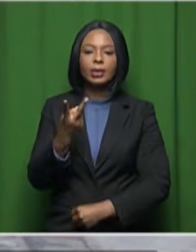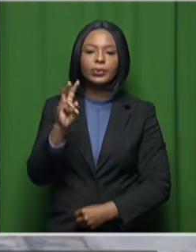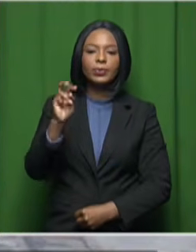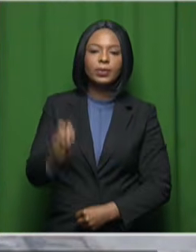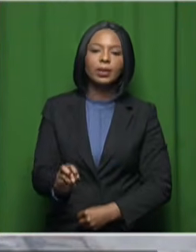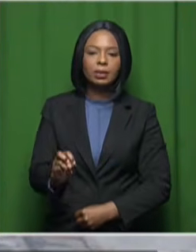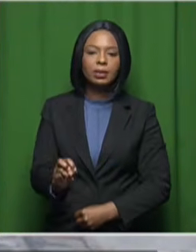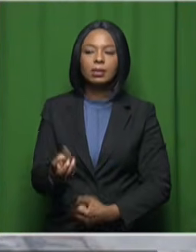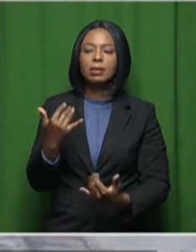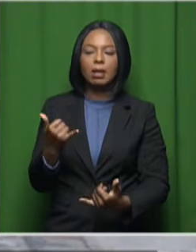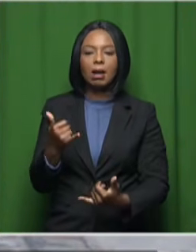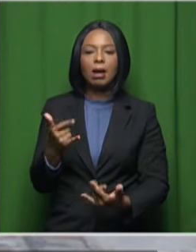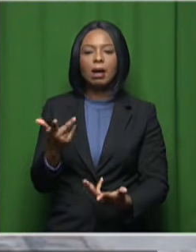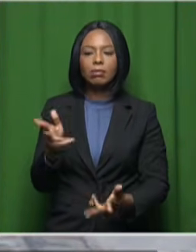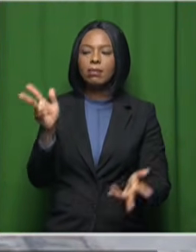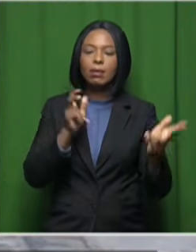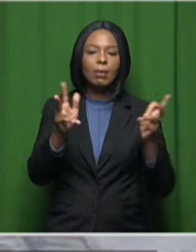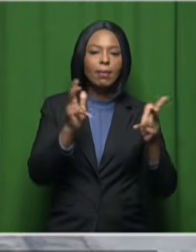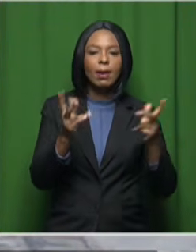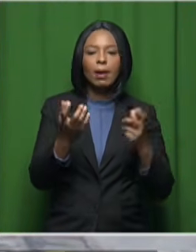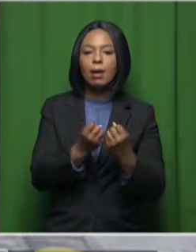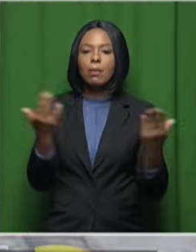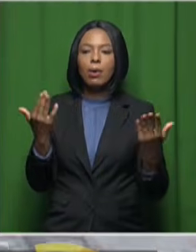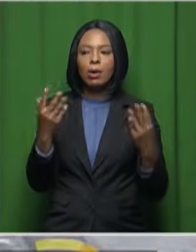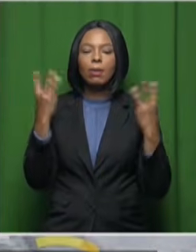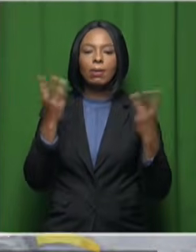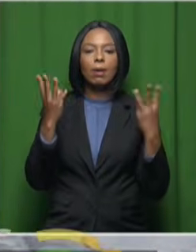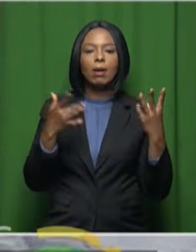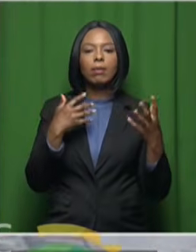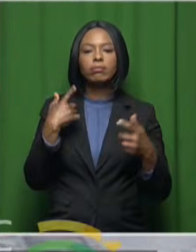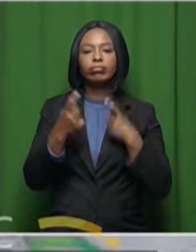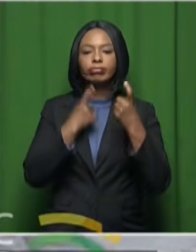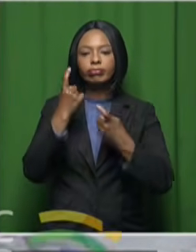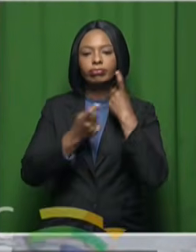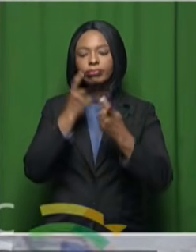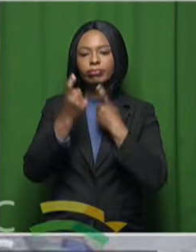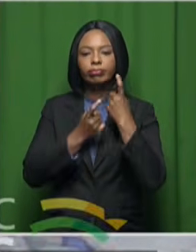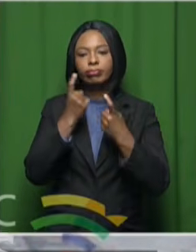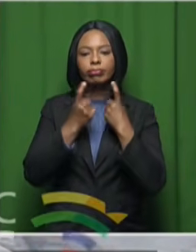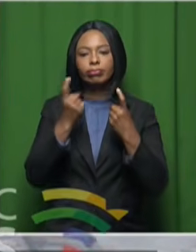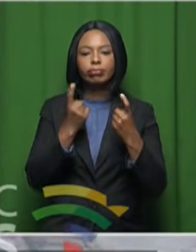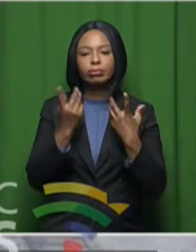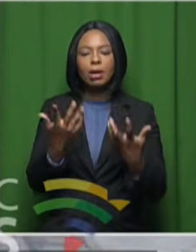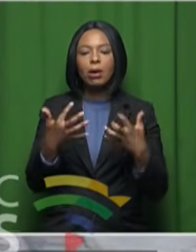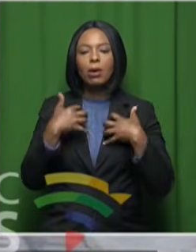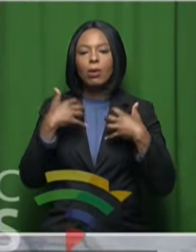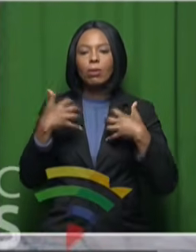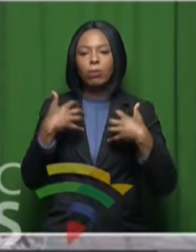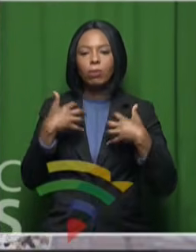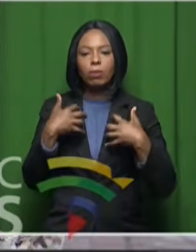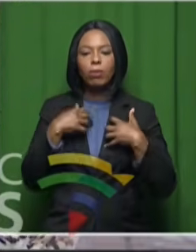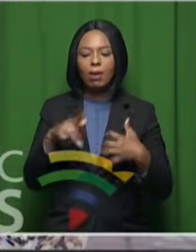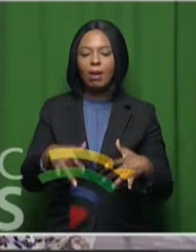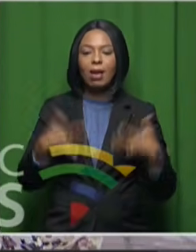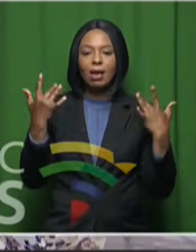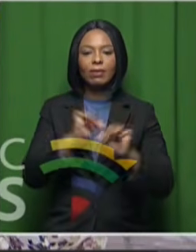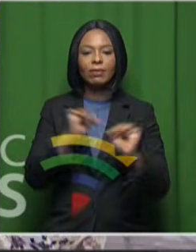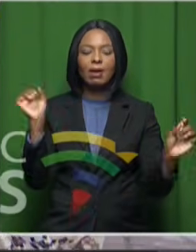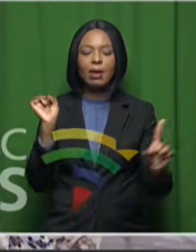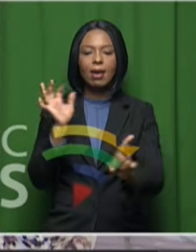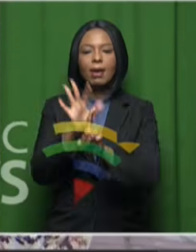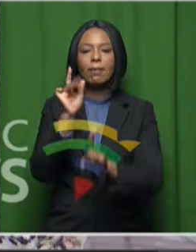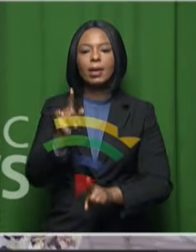we've been hearing the struggles, the outcry from the community, talking about just how their lives have been impacted